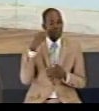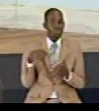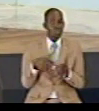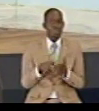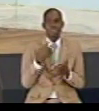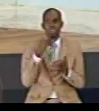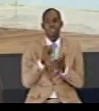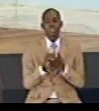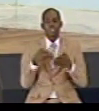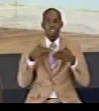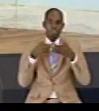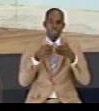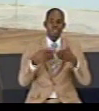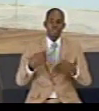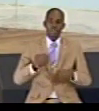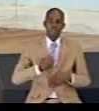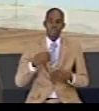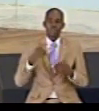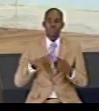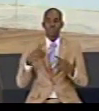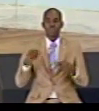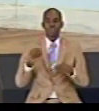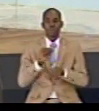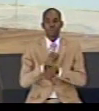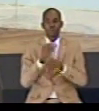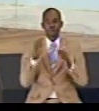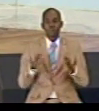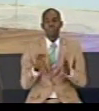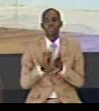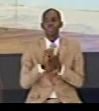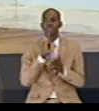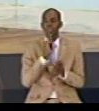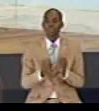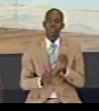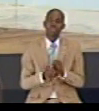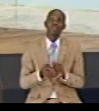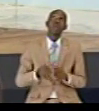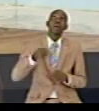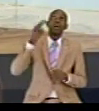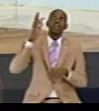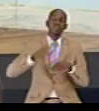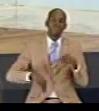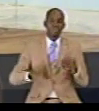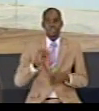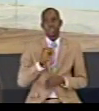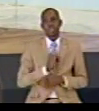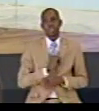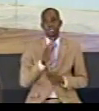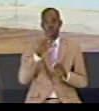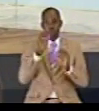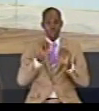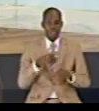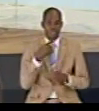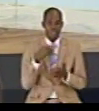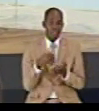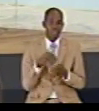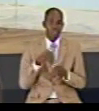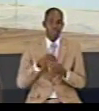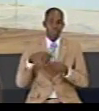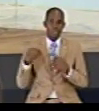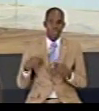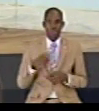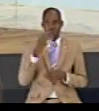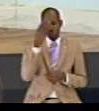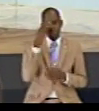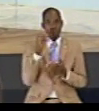the rock that is higher than I. If you could say that in your heart, that you know there's still a higher level,